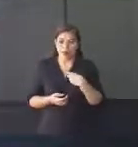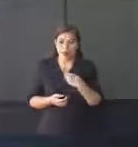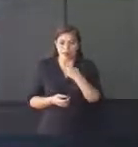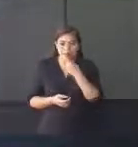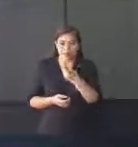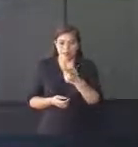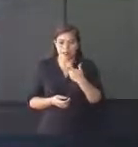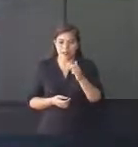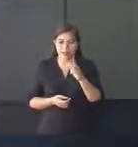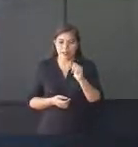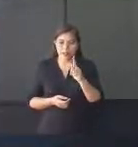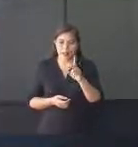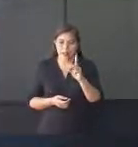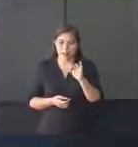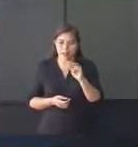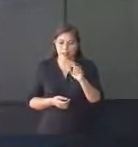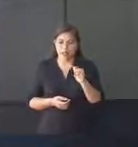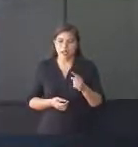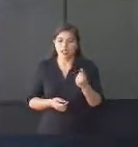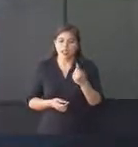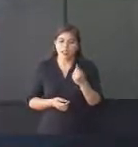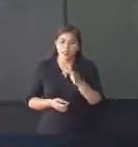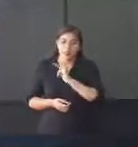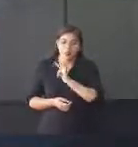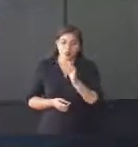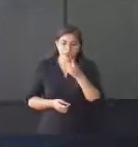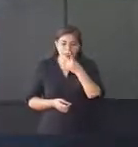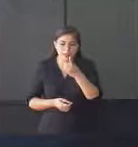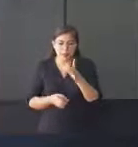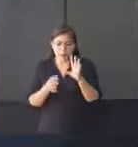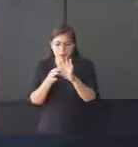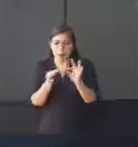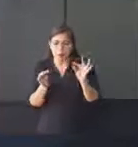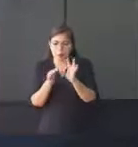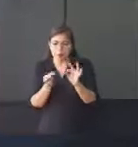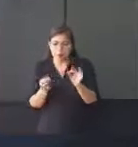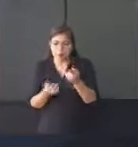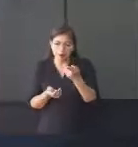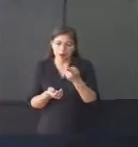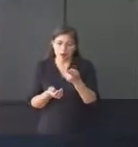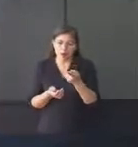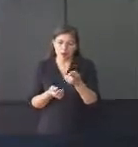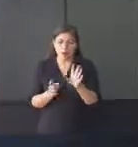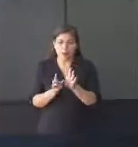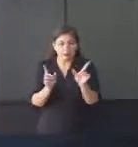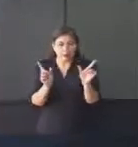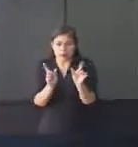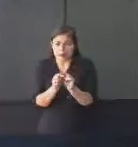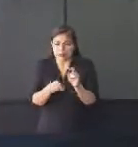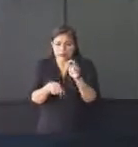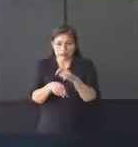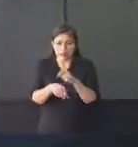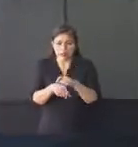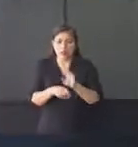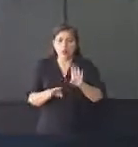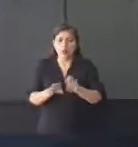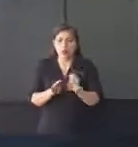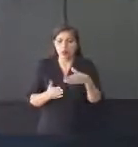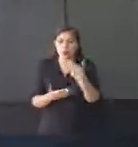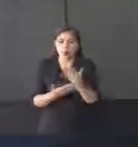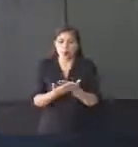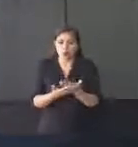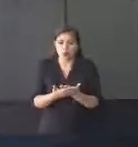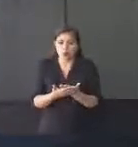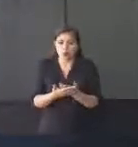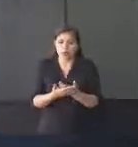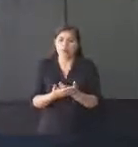ado, Geraldine, what can you tell us briefly, because we